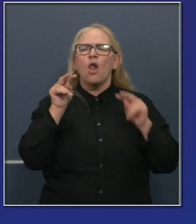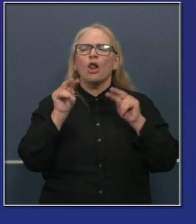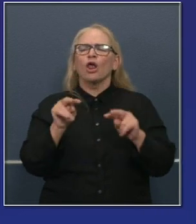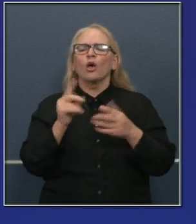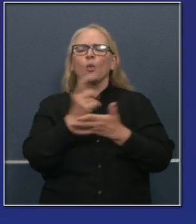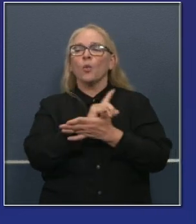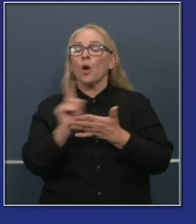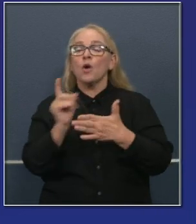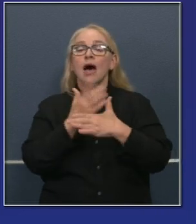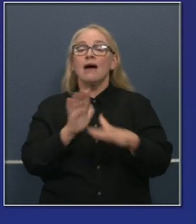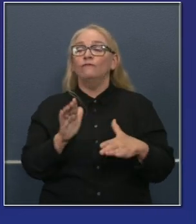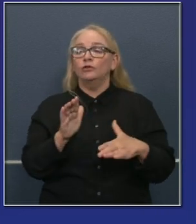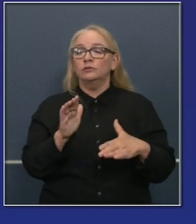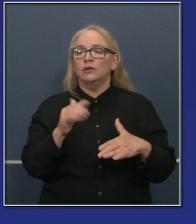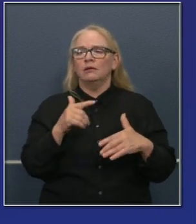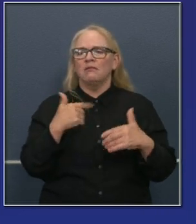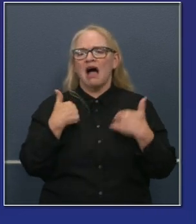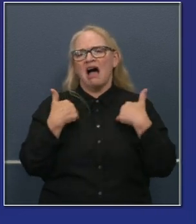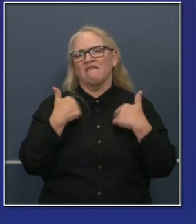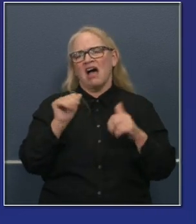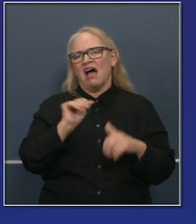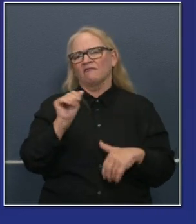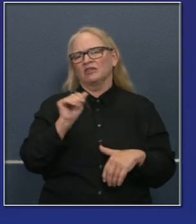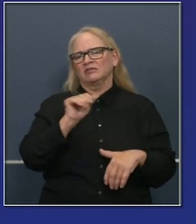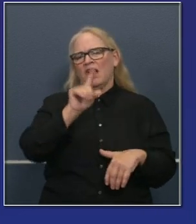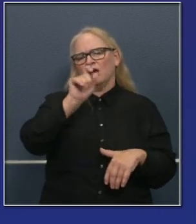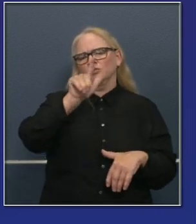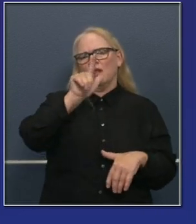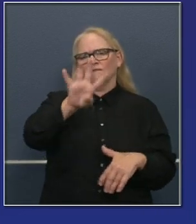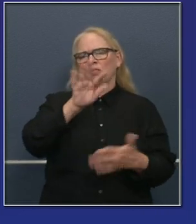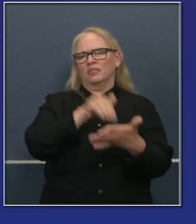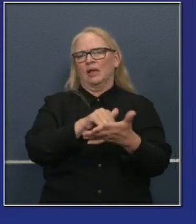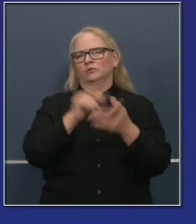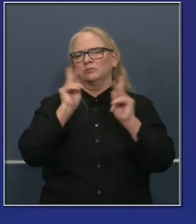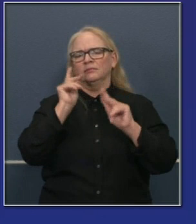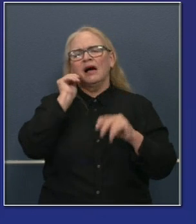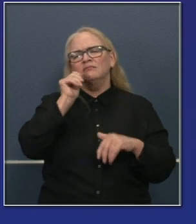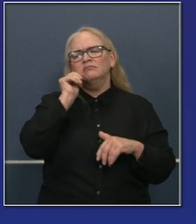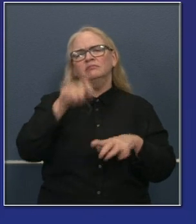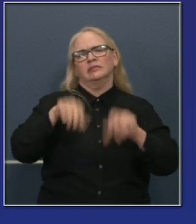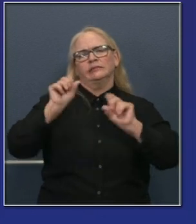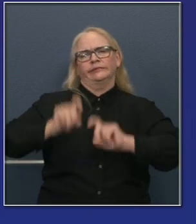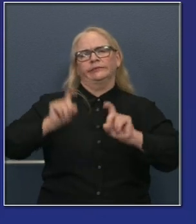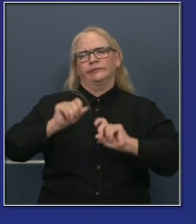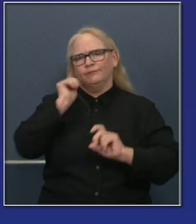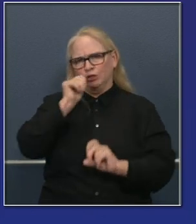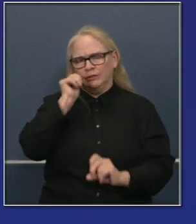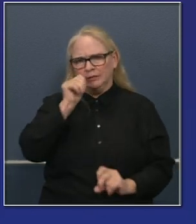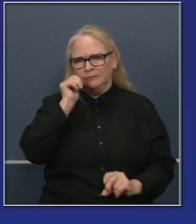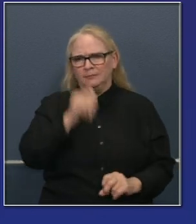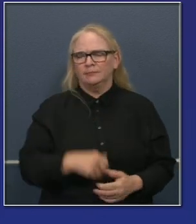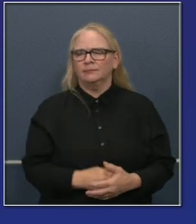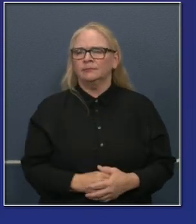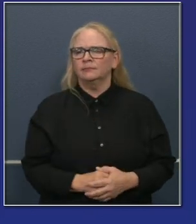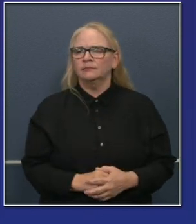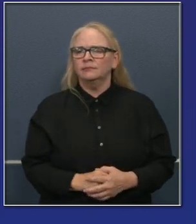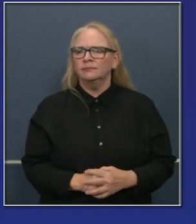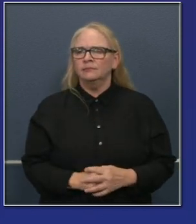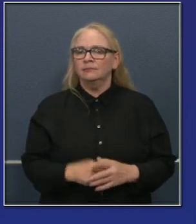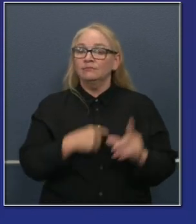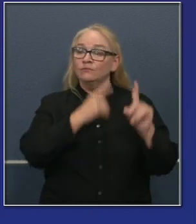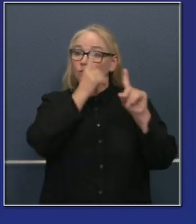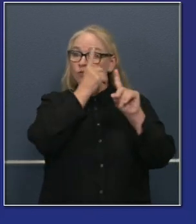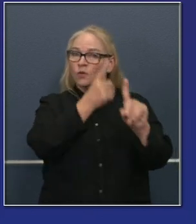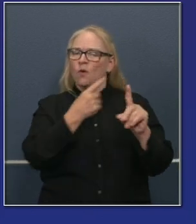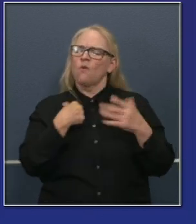on a daily basis. We have blown past that goal of 80,000. We've reconstituted earlier this week. You heard